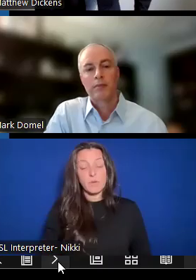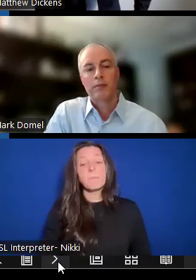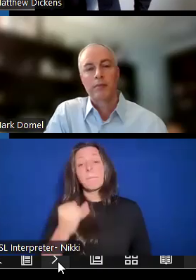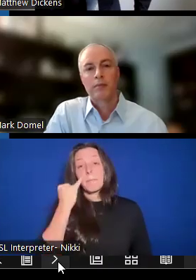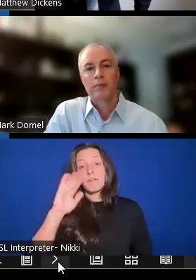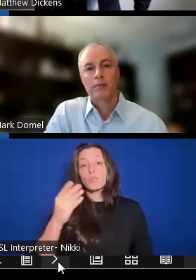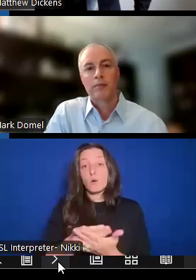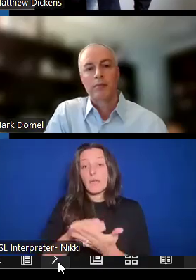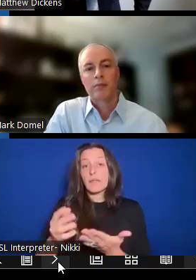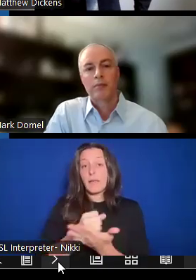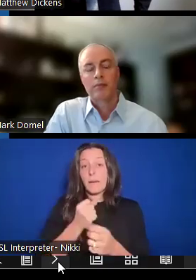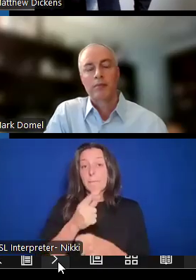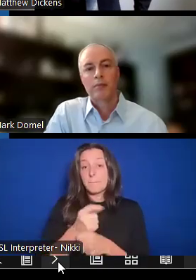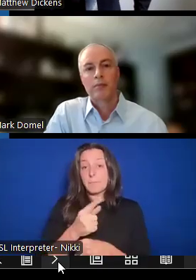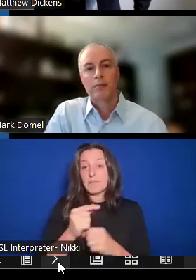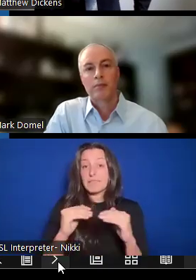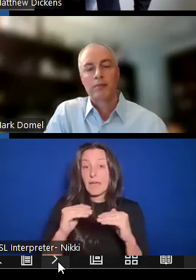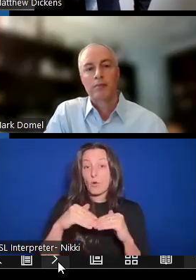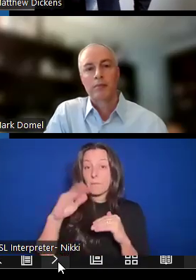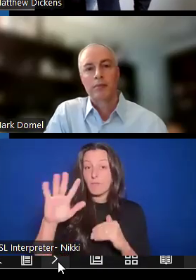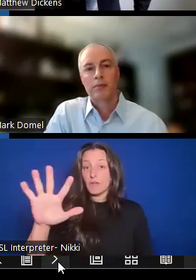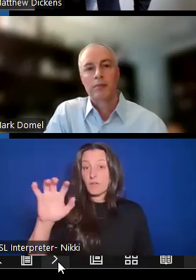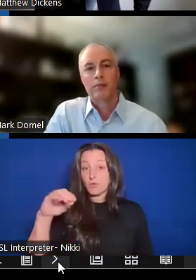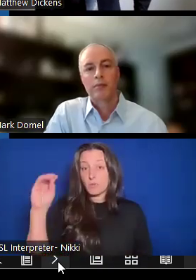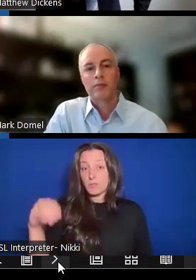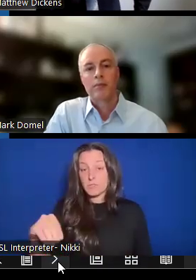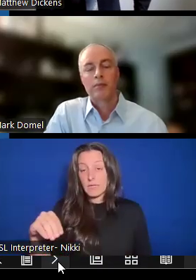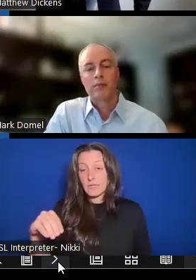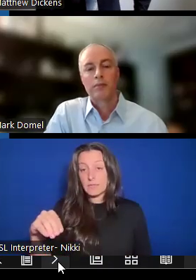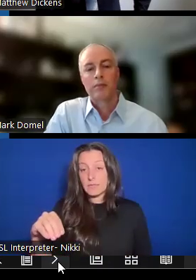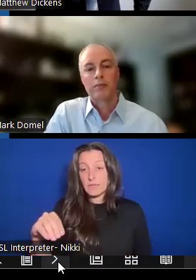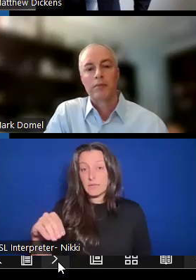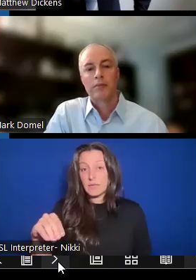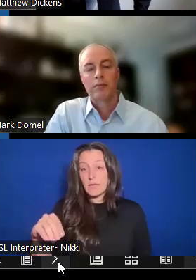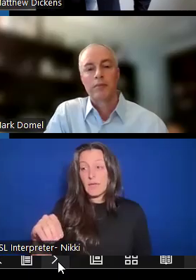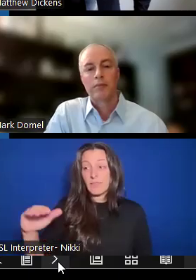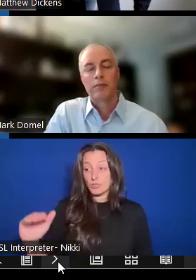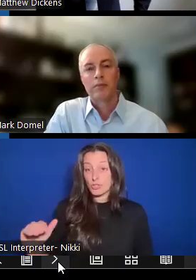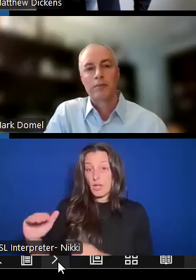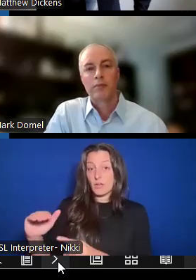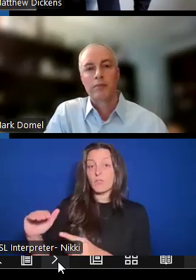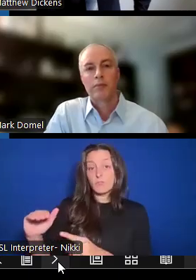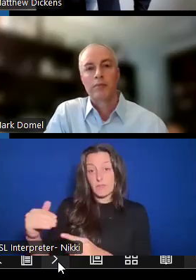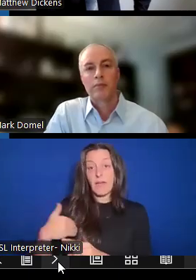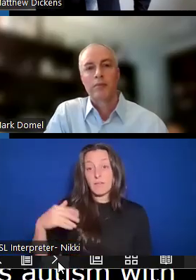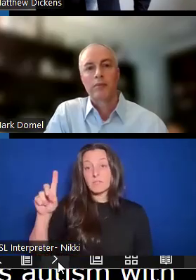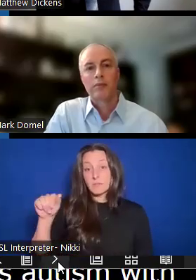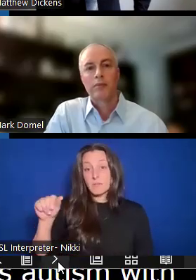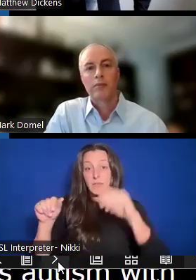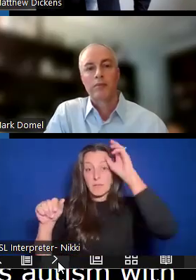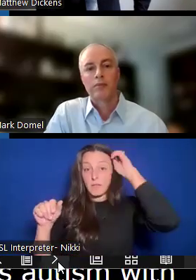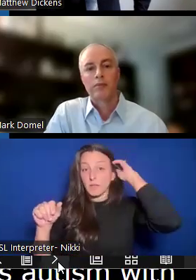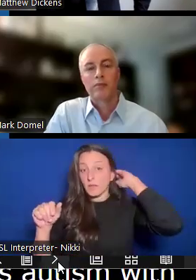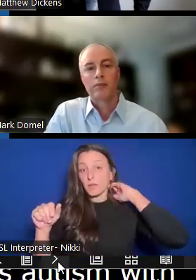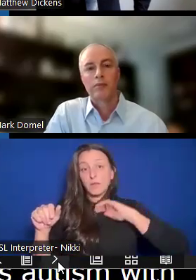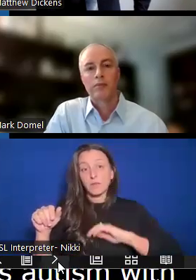is at or above 500%, and your child does also have a disability, you are